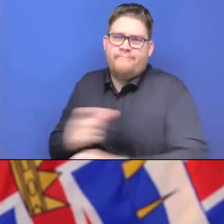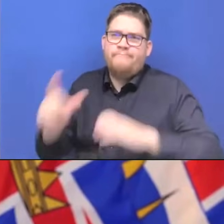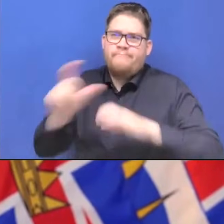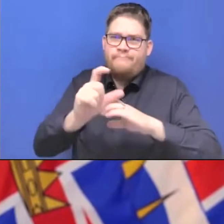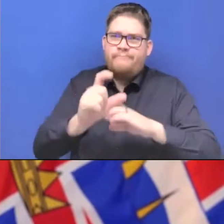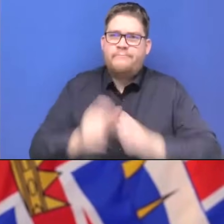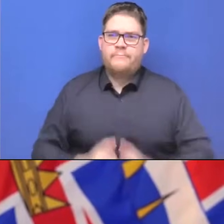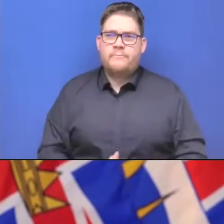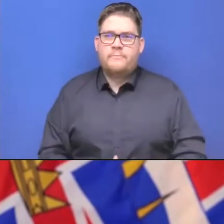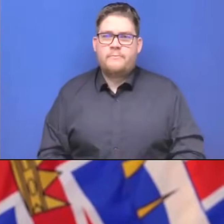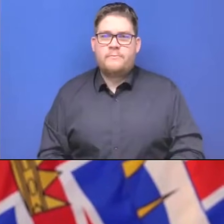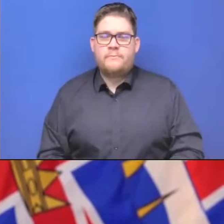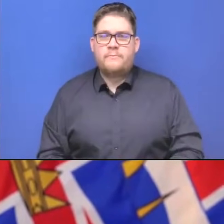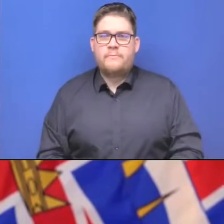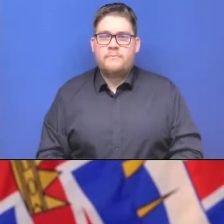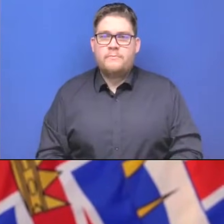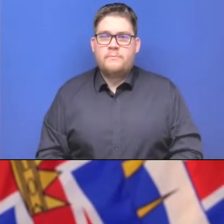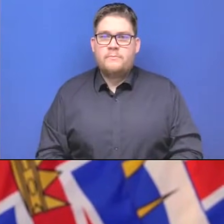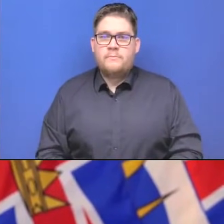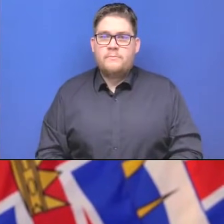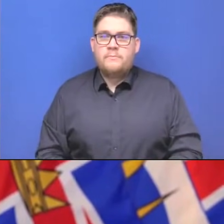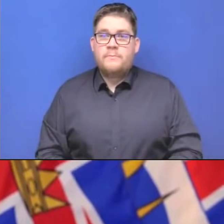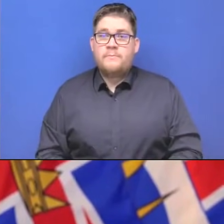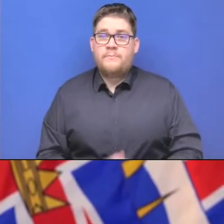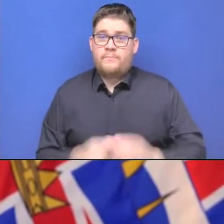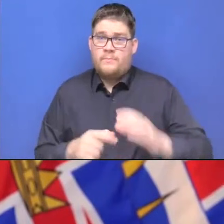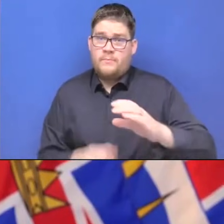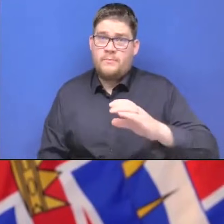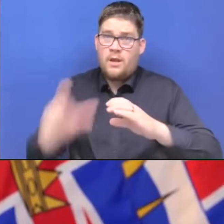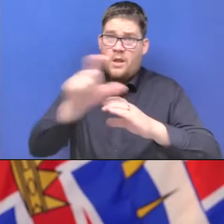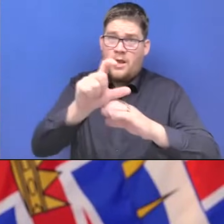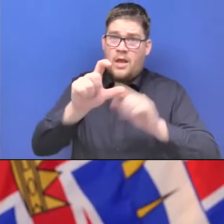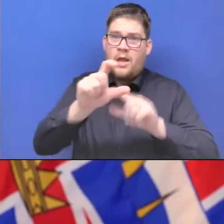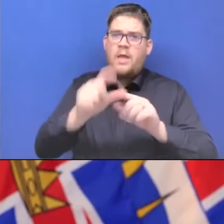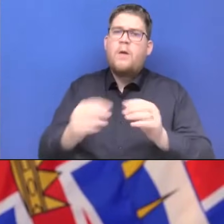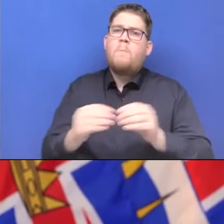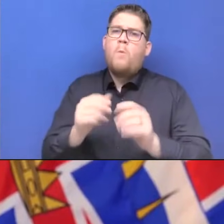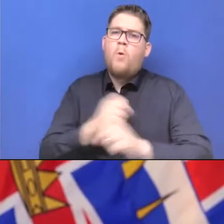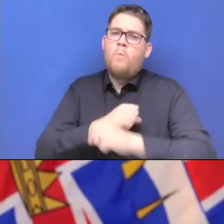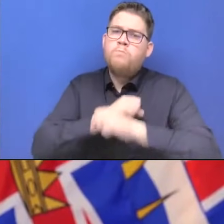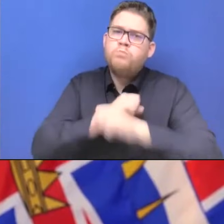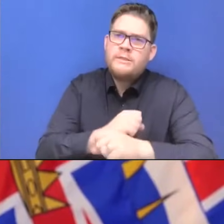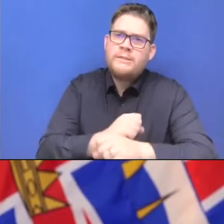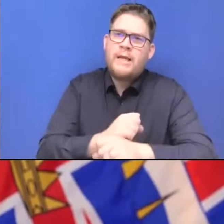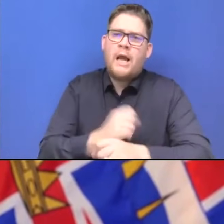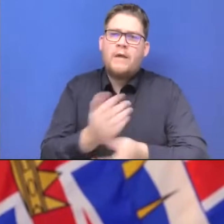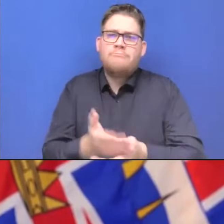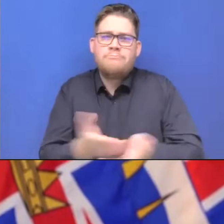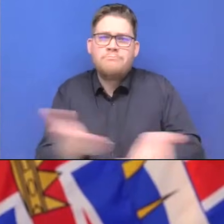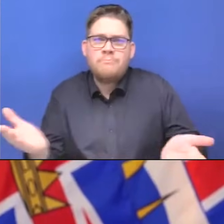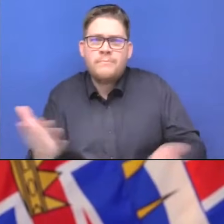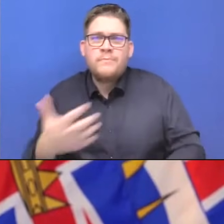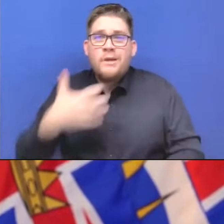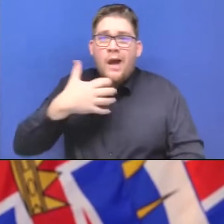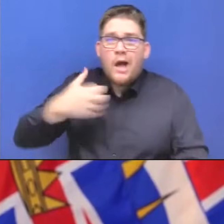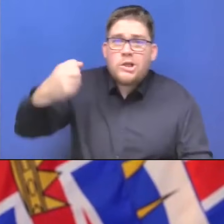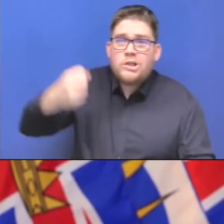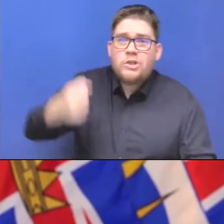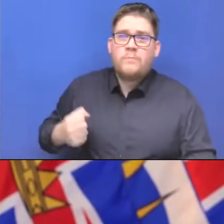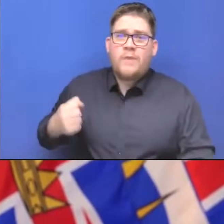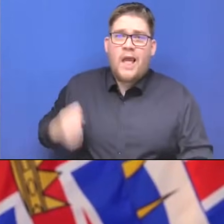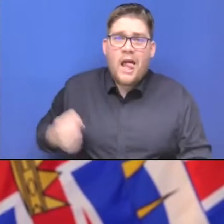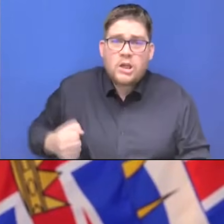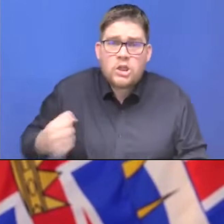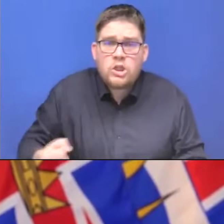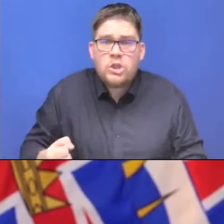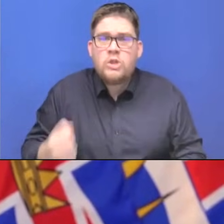that this extra protection for our seniors and elders who have been so affected by this pandemic will make